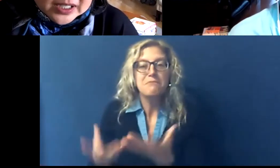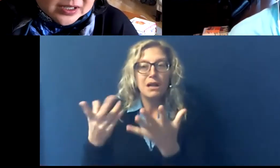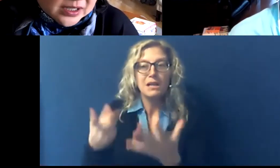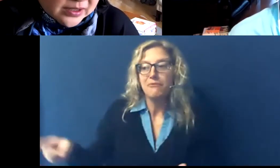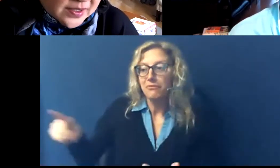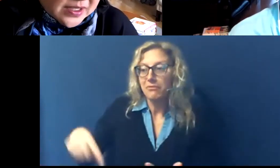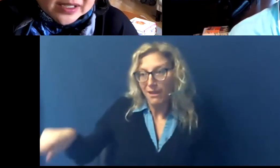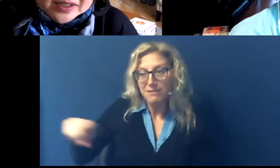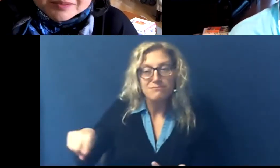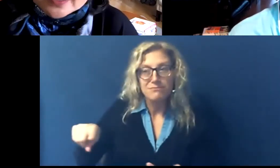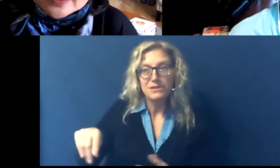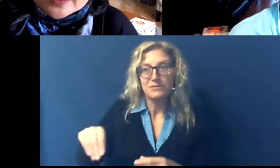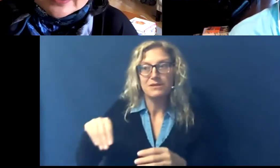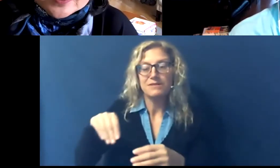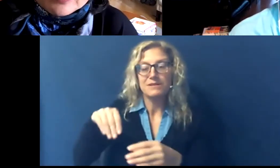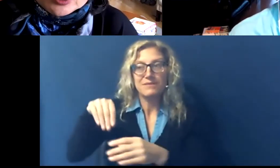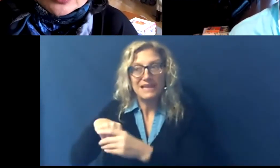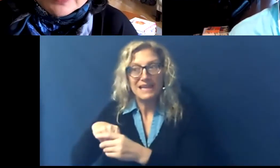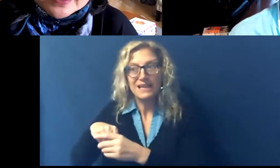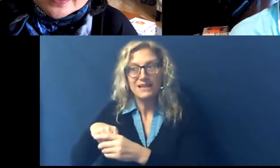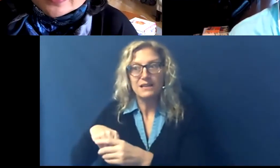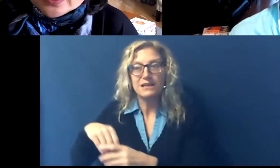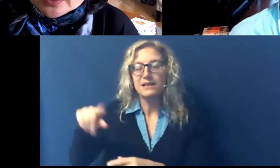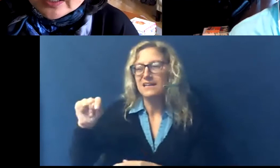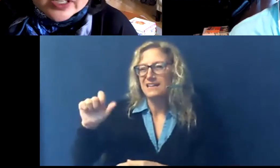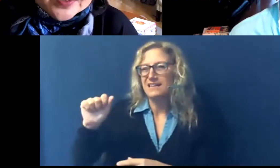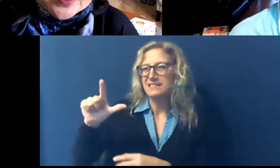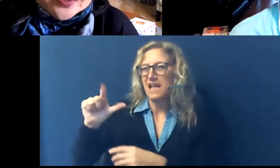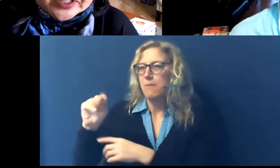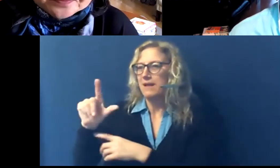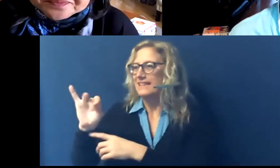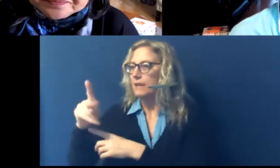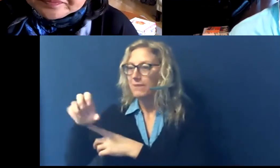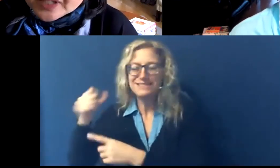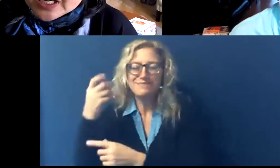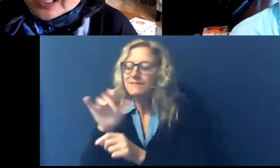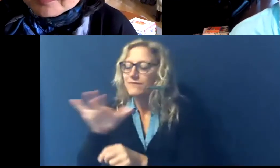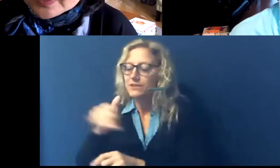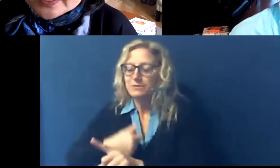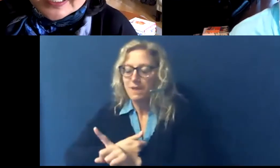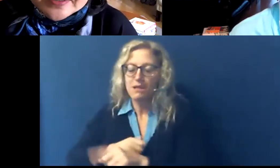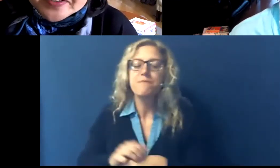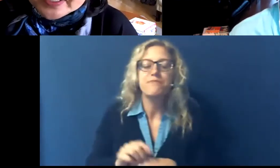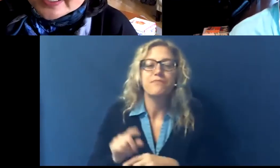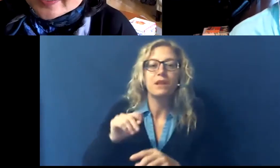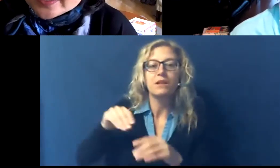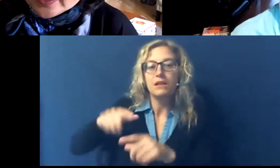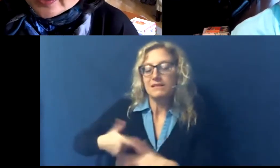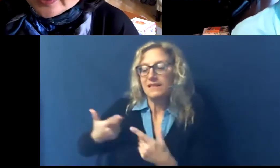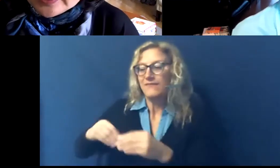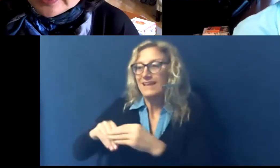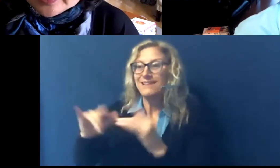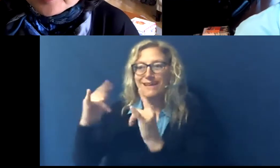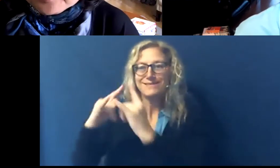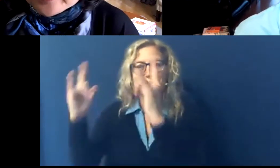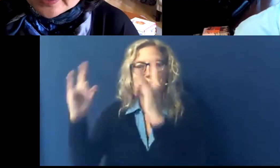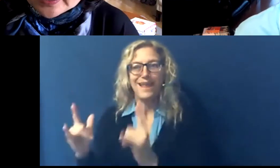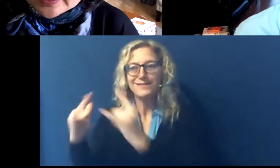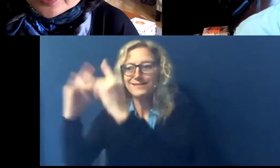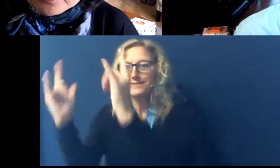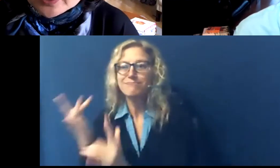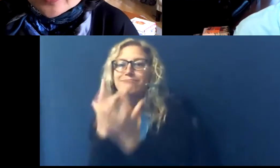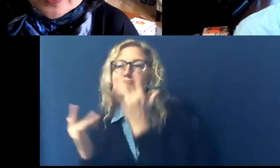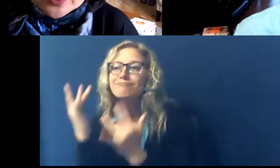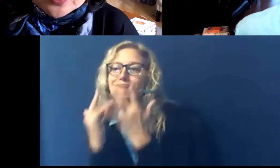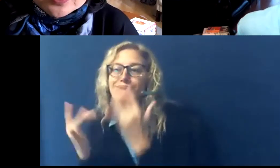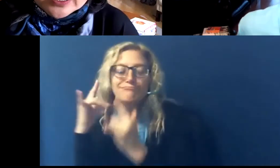are in the Mexican state of Tamaulipas, living on the street in tent cities.